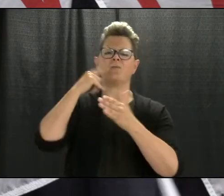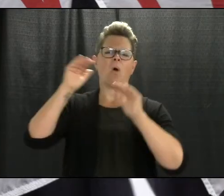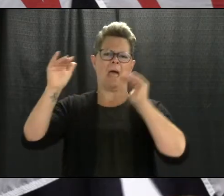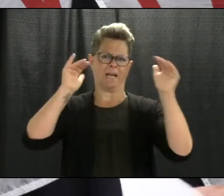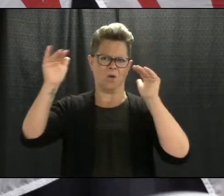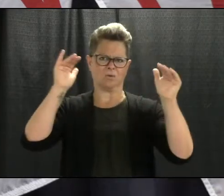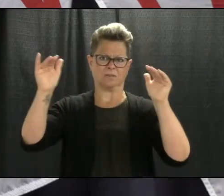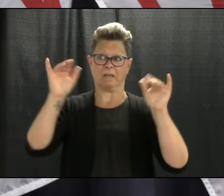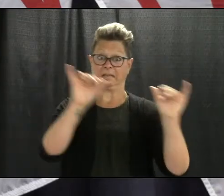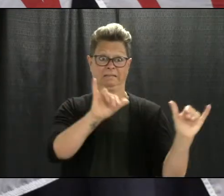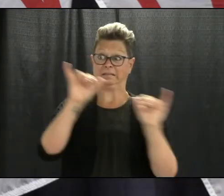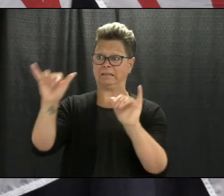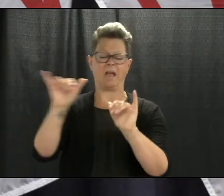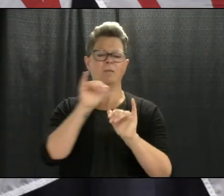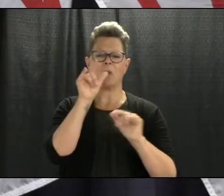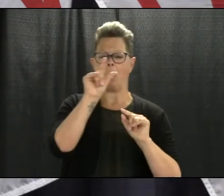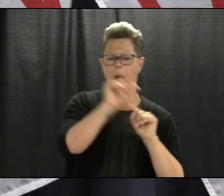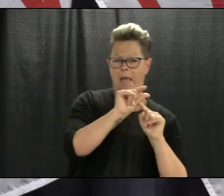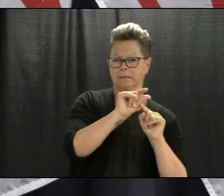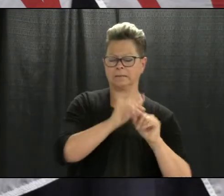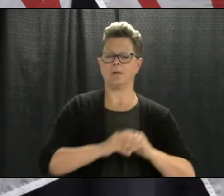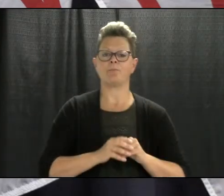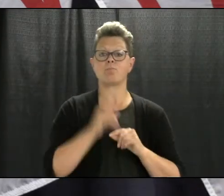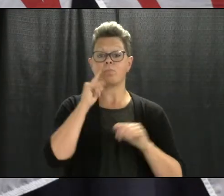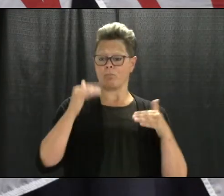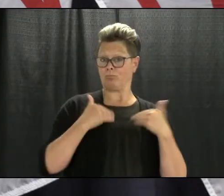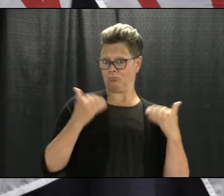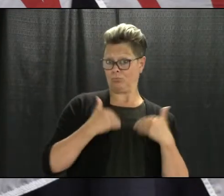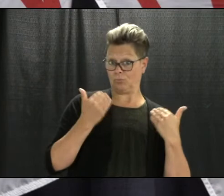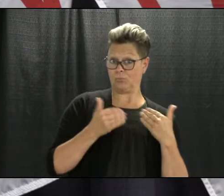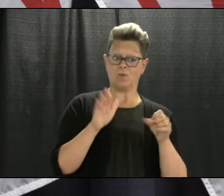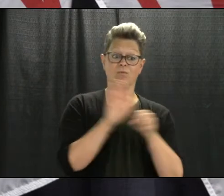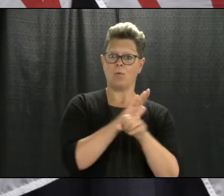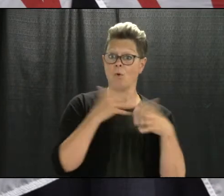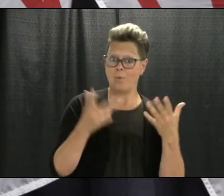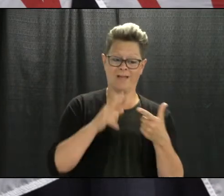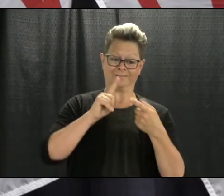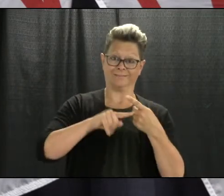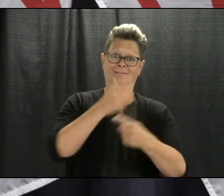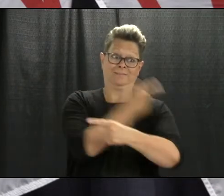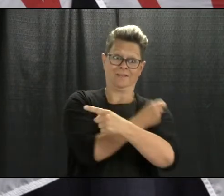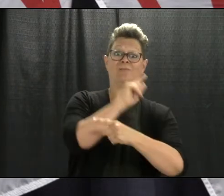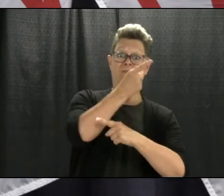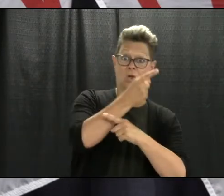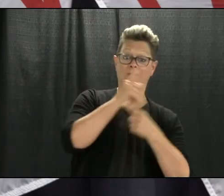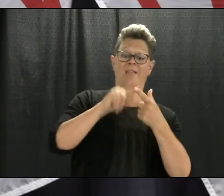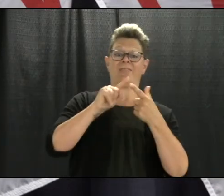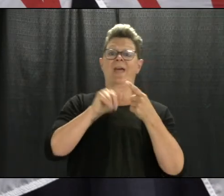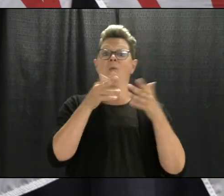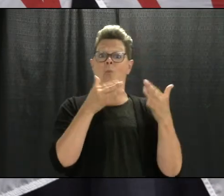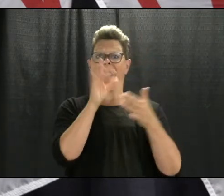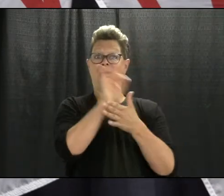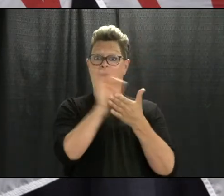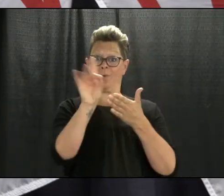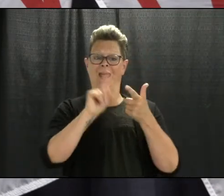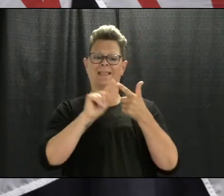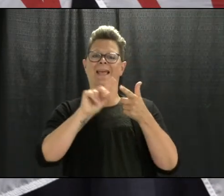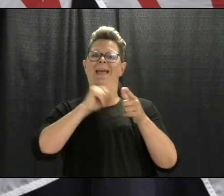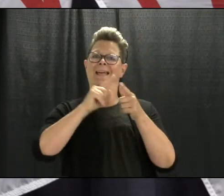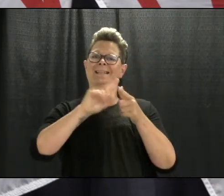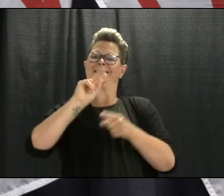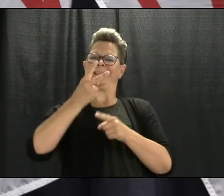adults. For our youngest age group, the full series consists of 2 doses, given at least 8 weeks apart. Children